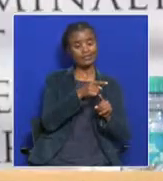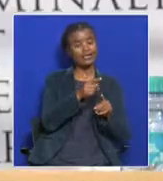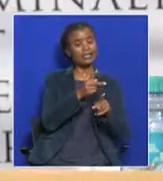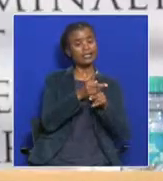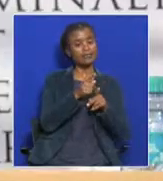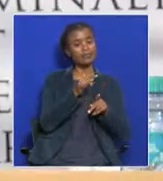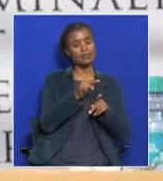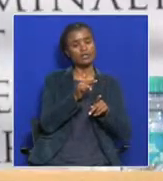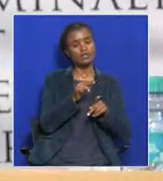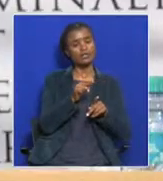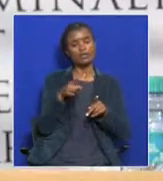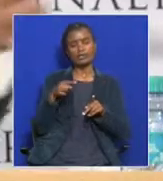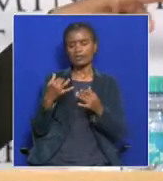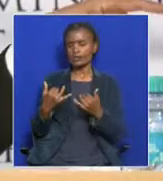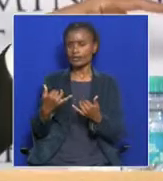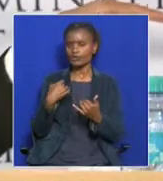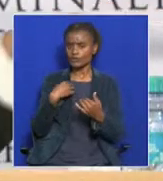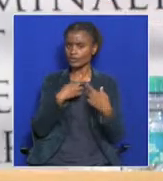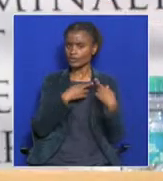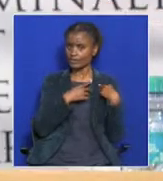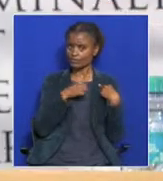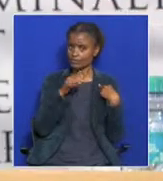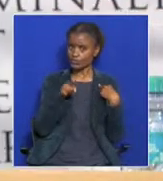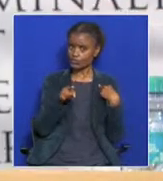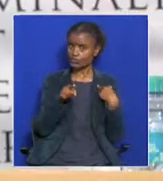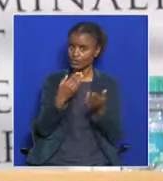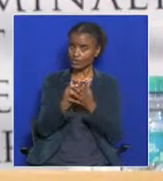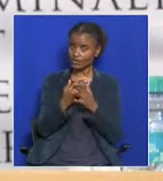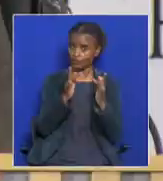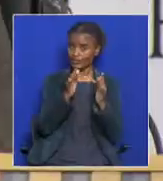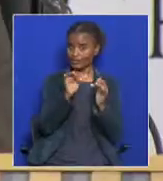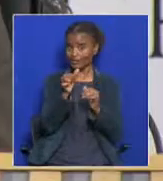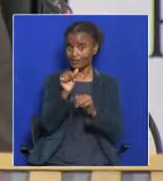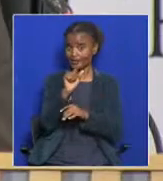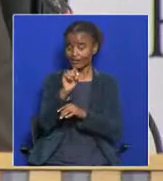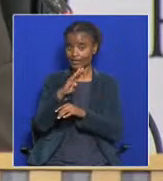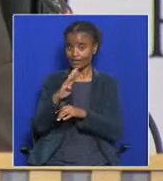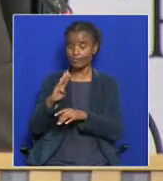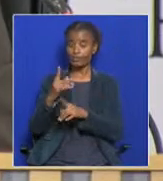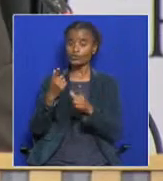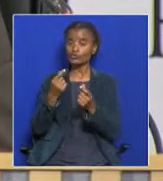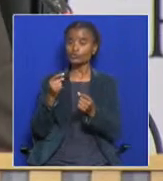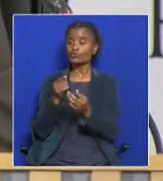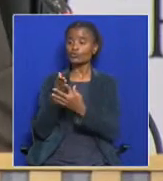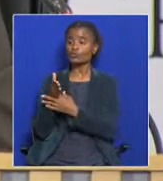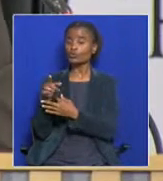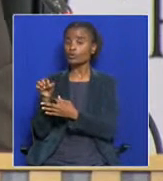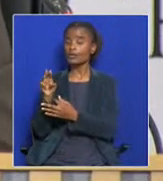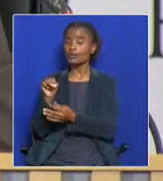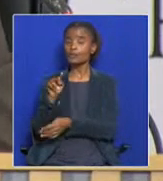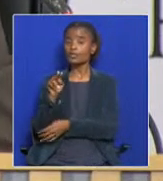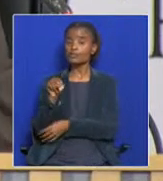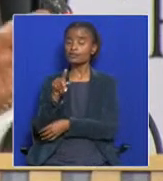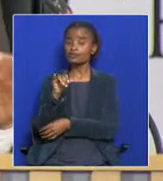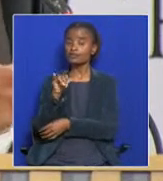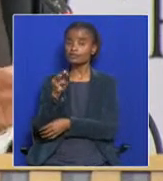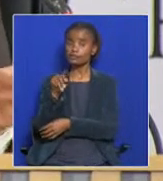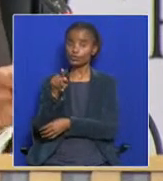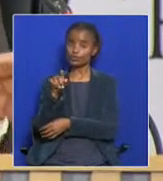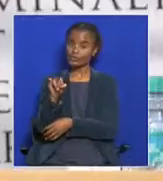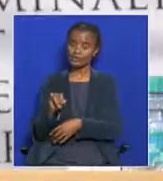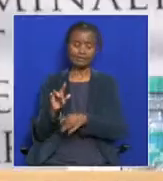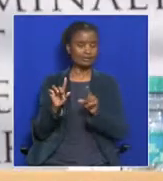it's not incumbent upon you to contact other labs? You only do so through Amazimtoti. It can't be, can it? The reason is I know Colonel